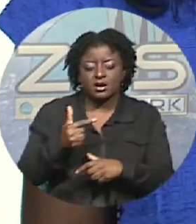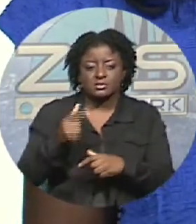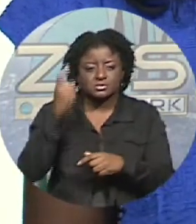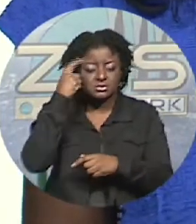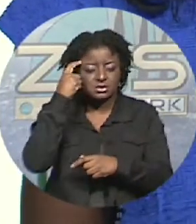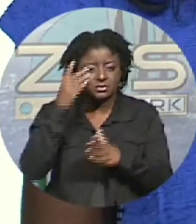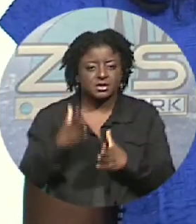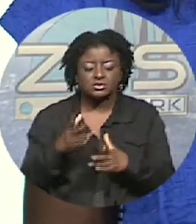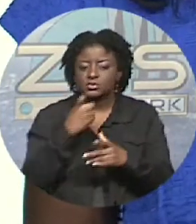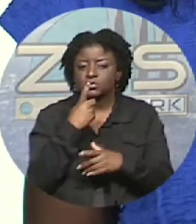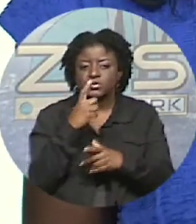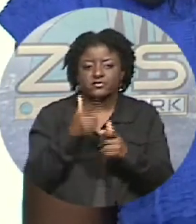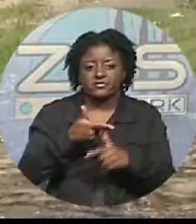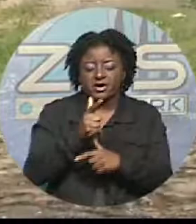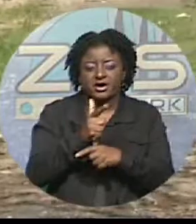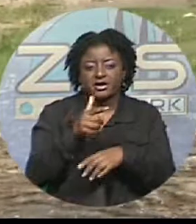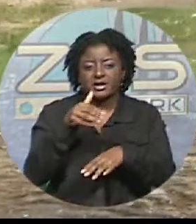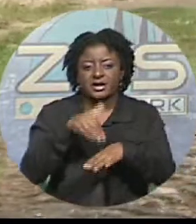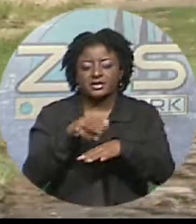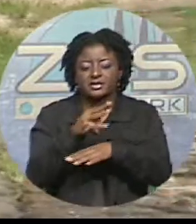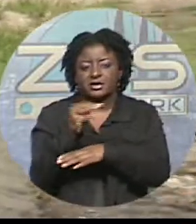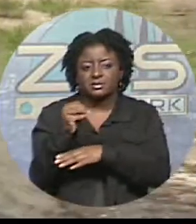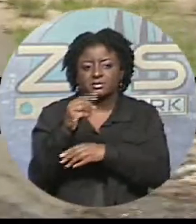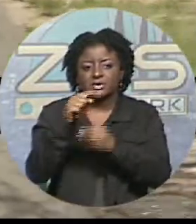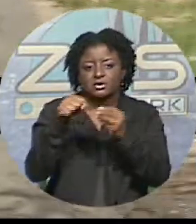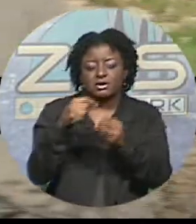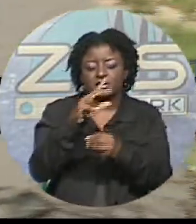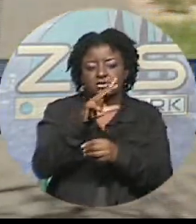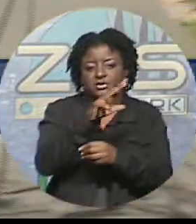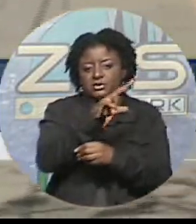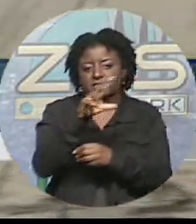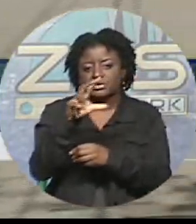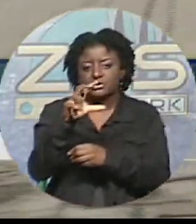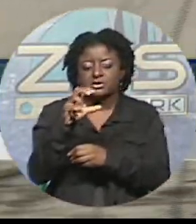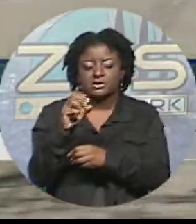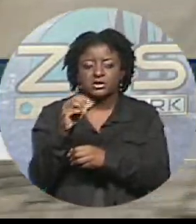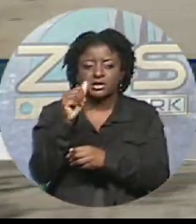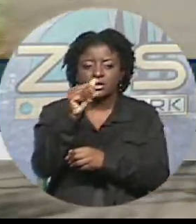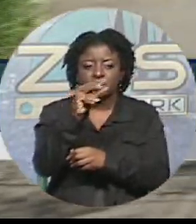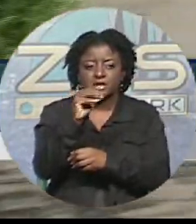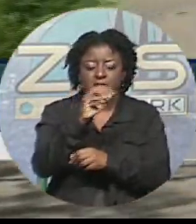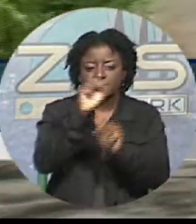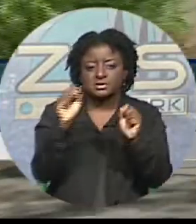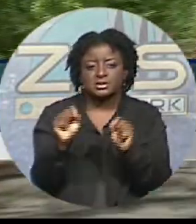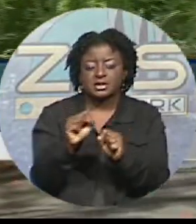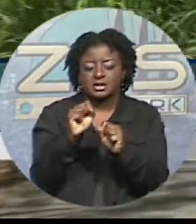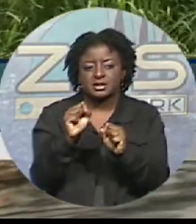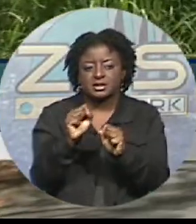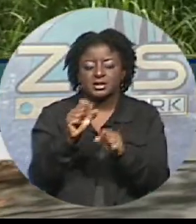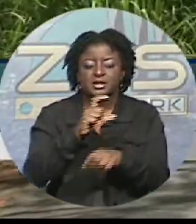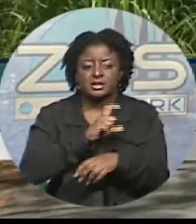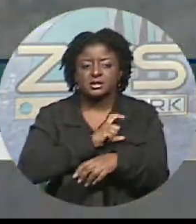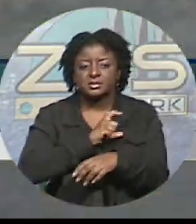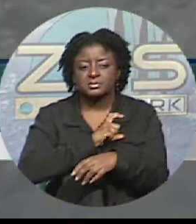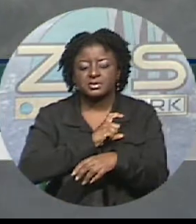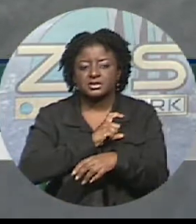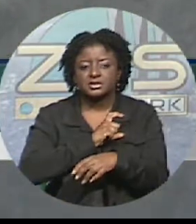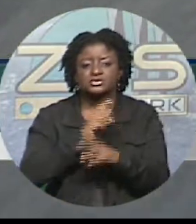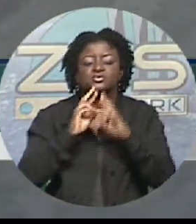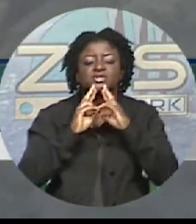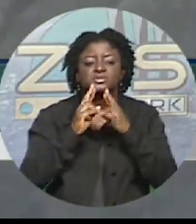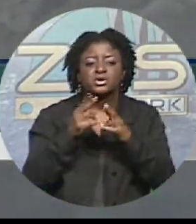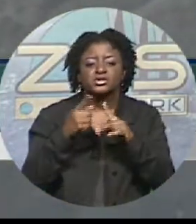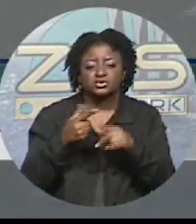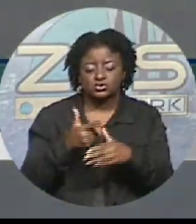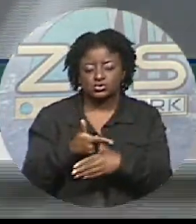Aubrey reports. It was around 3:30 a.m. Saturday when police, including saturation units, responded to calls of shots